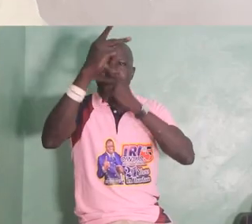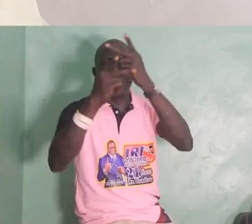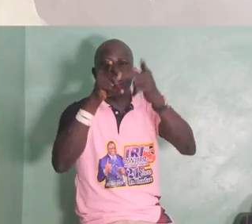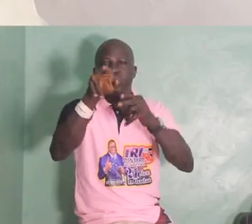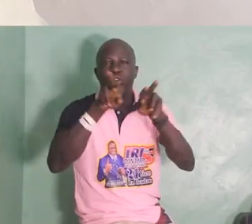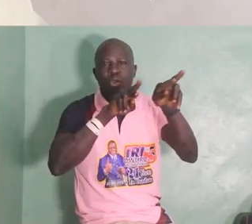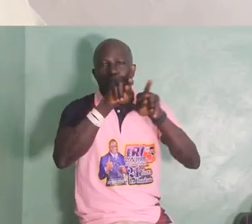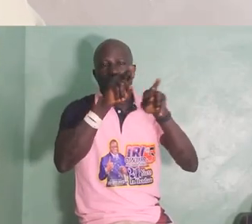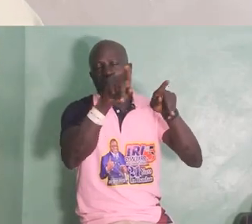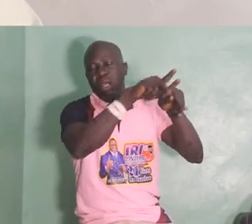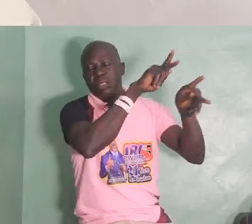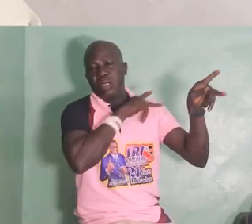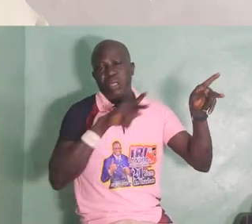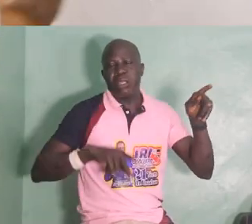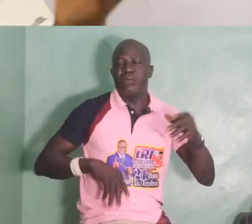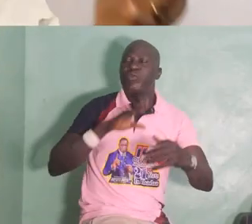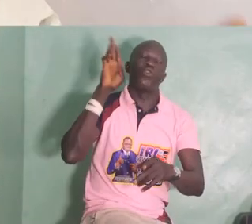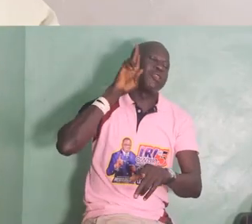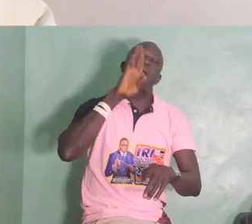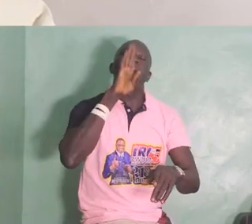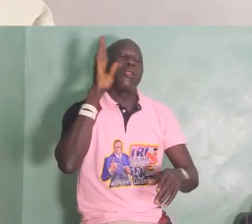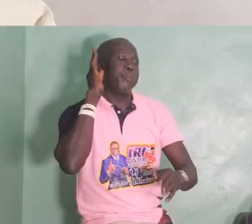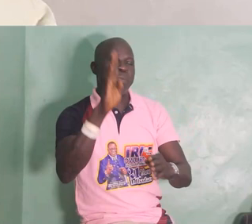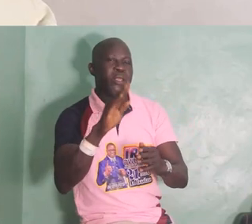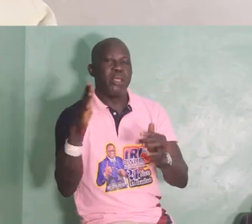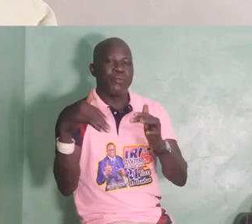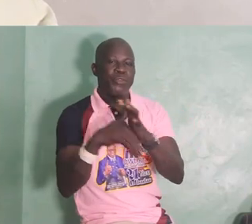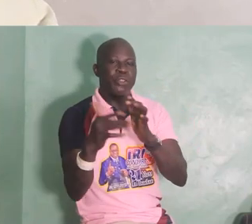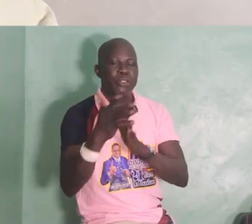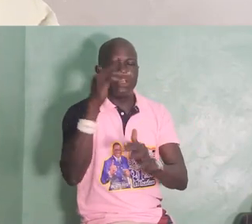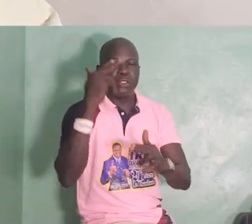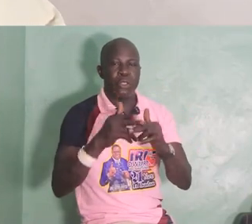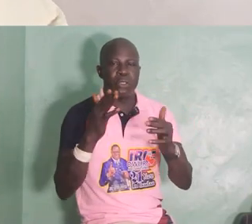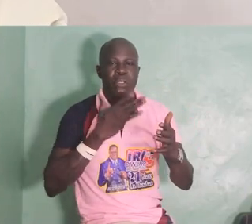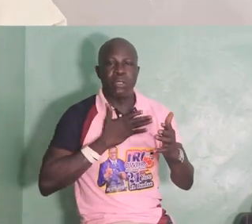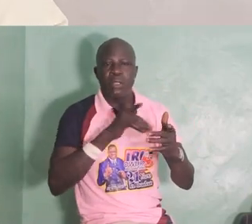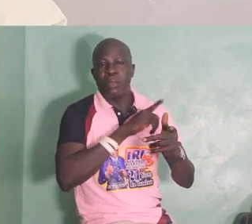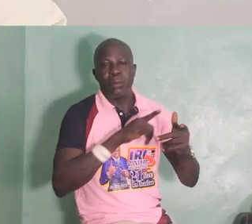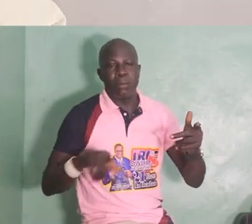it be. In Jesus' name, my Lord. Don't forget that. Jesus,